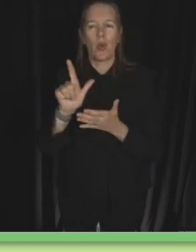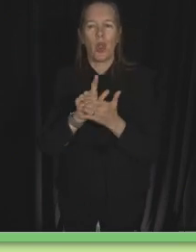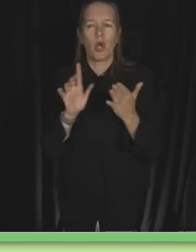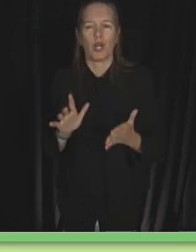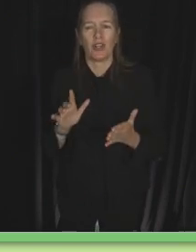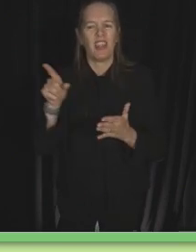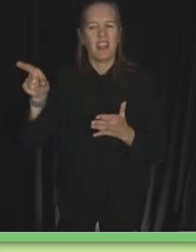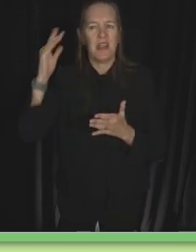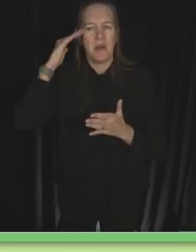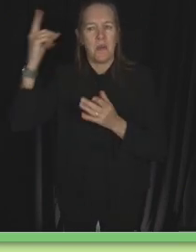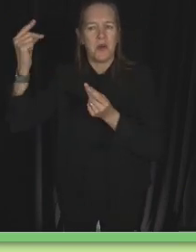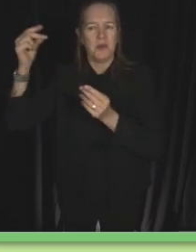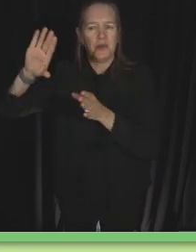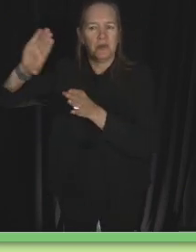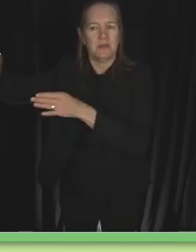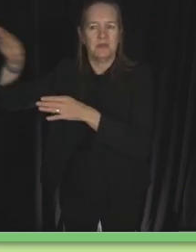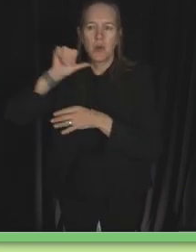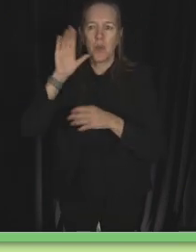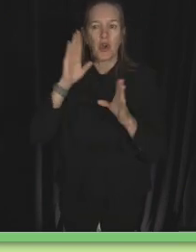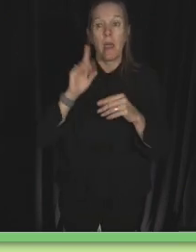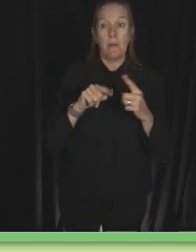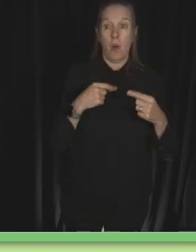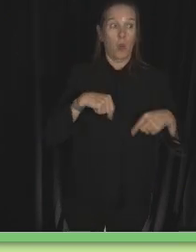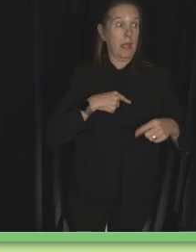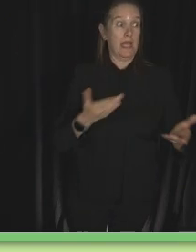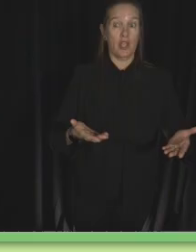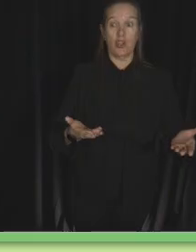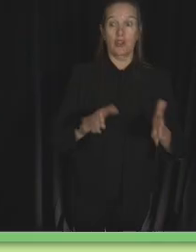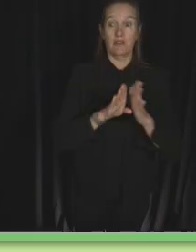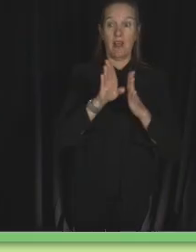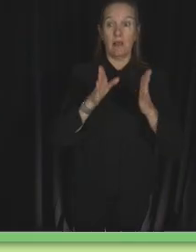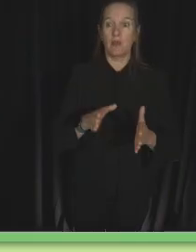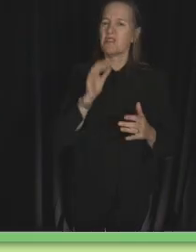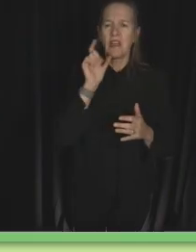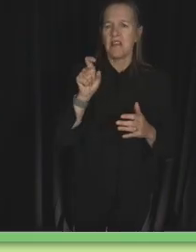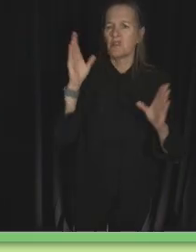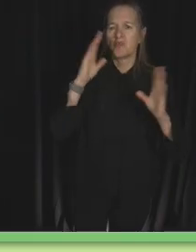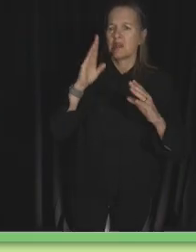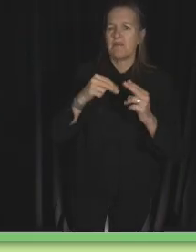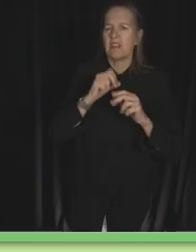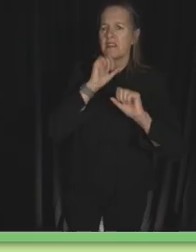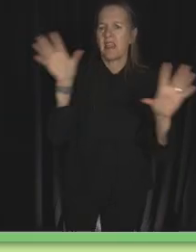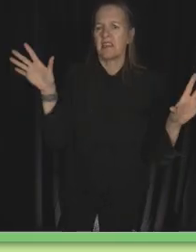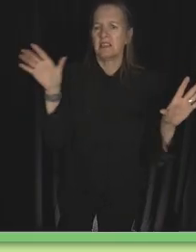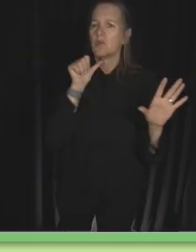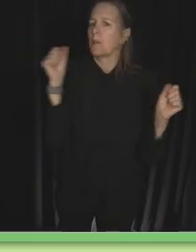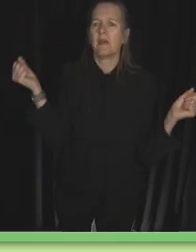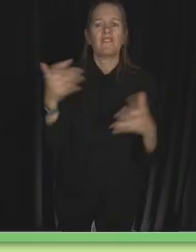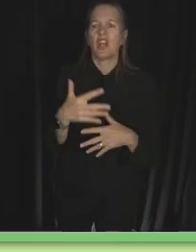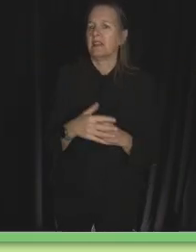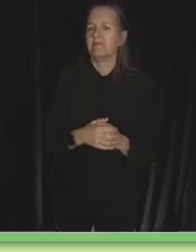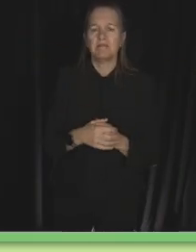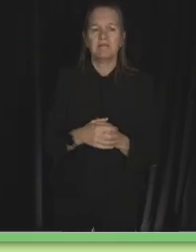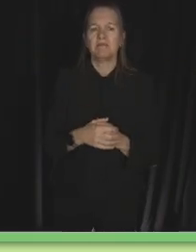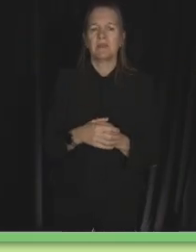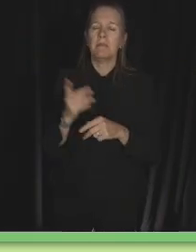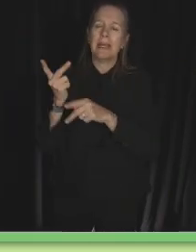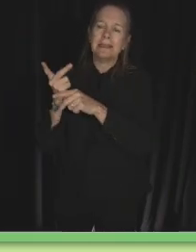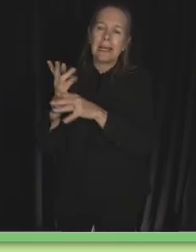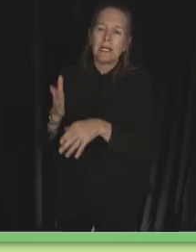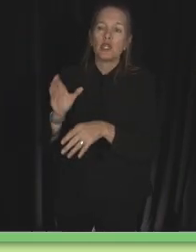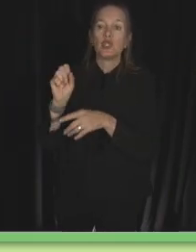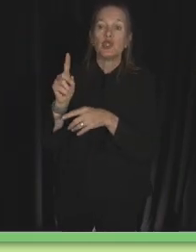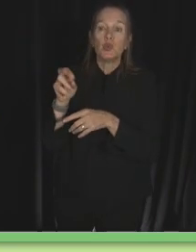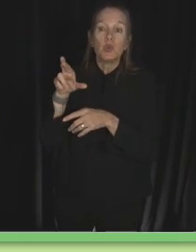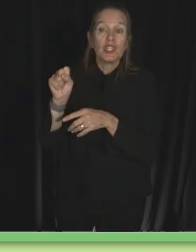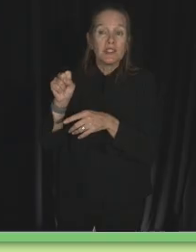that. Developers, that's us individuals, don't have to worry about a thing. Do not be afraid of this. Maintainers or stewards, you do